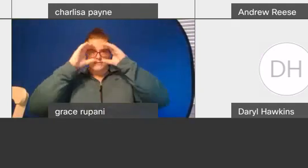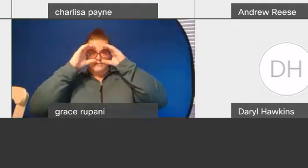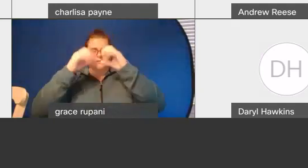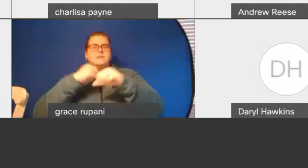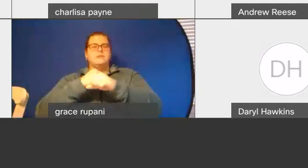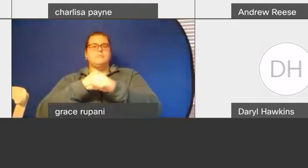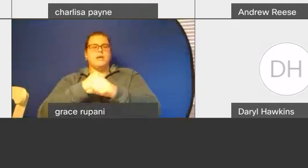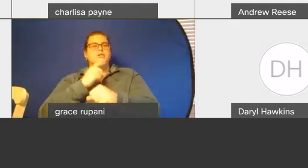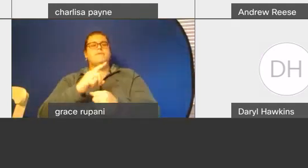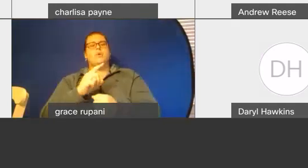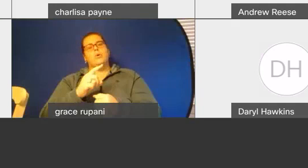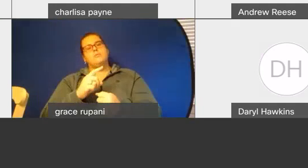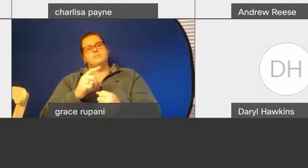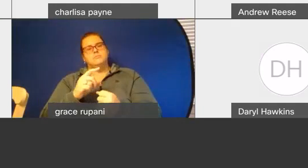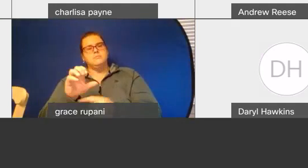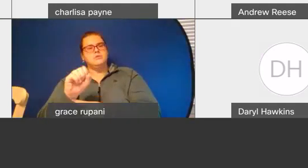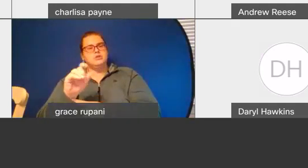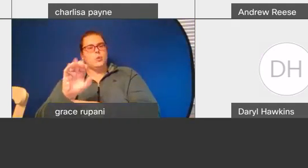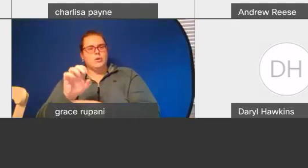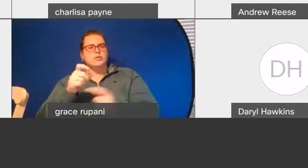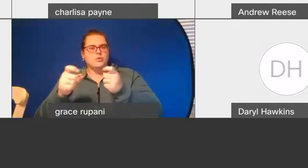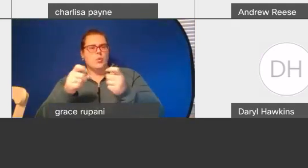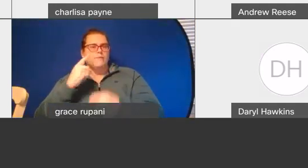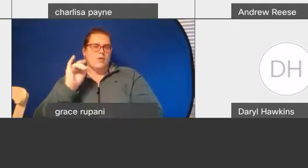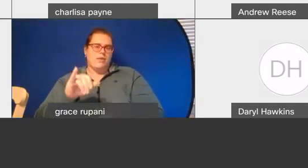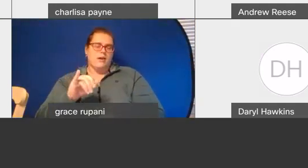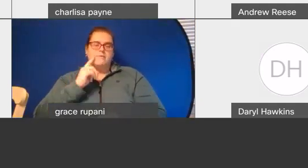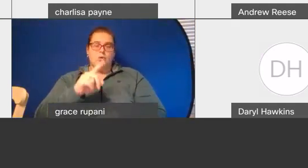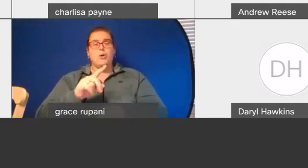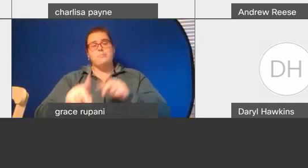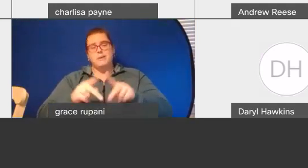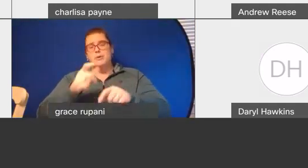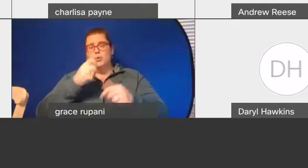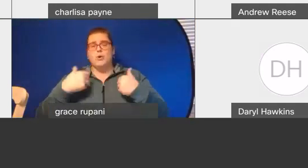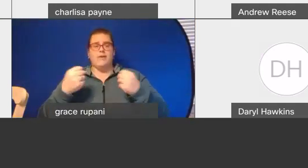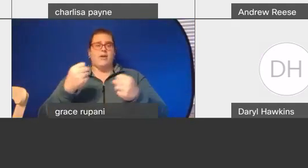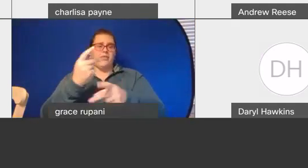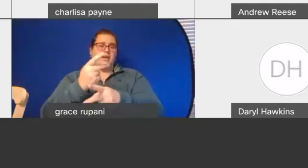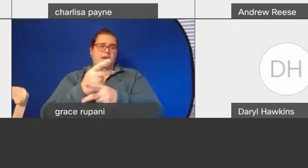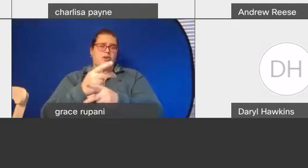and source control for individuals who healthcare personnel.